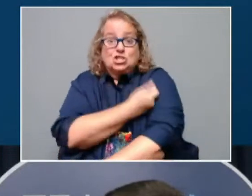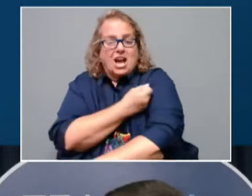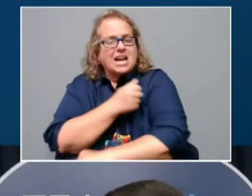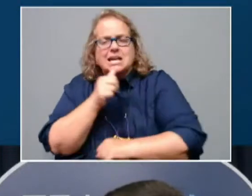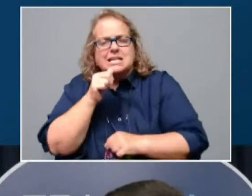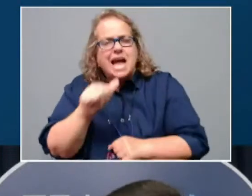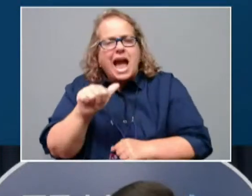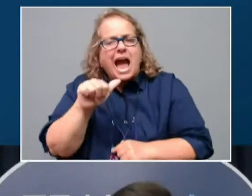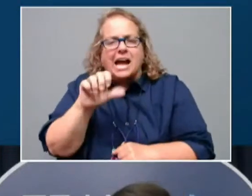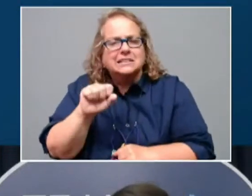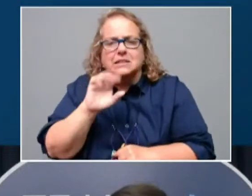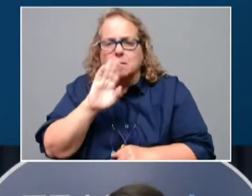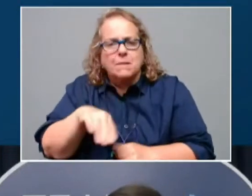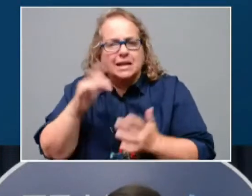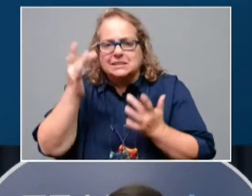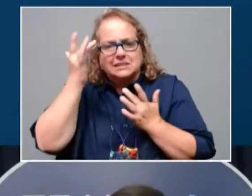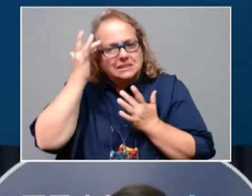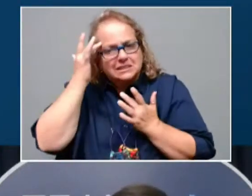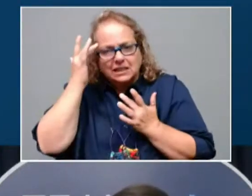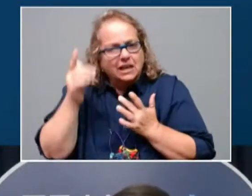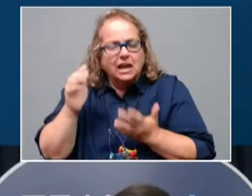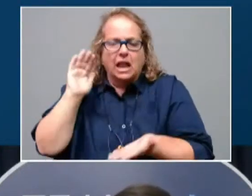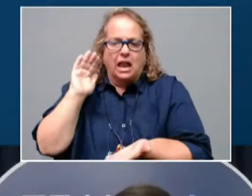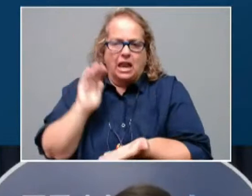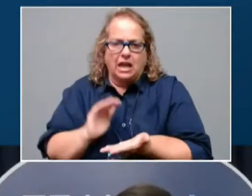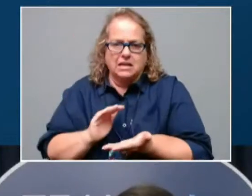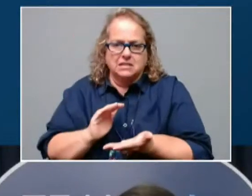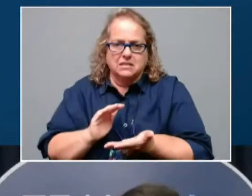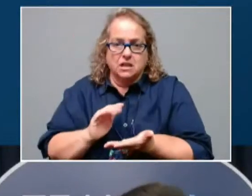entire critical population is unvaccinated.